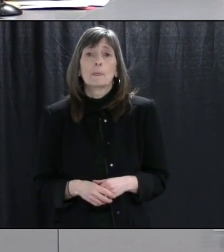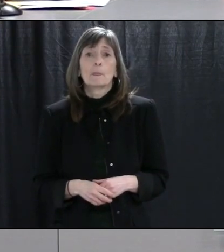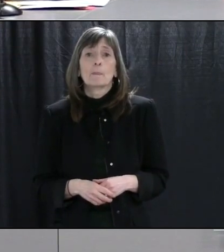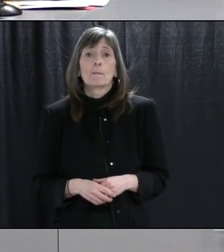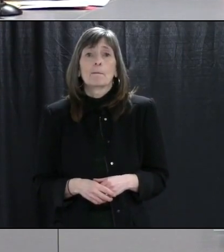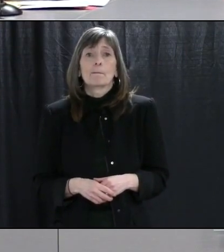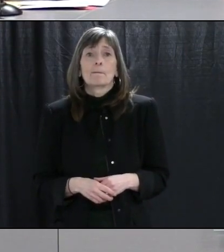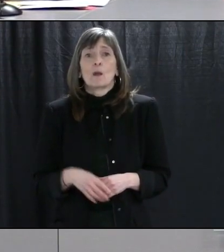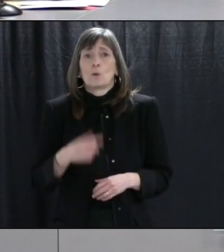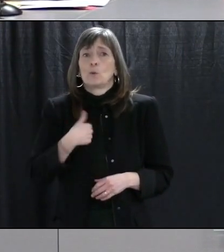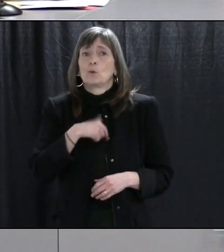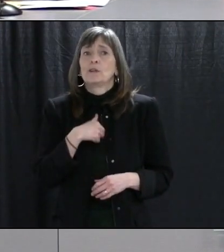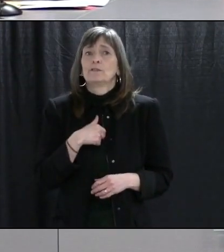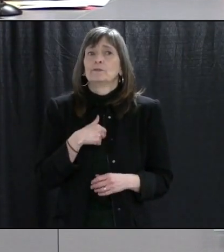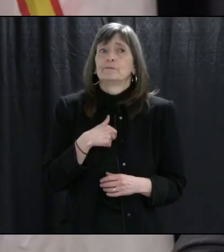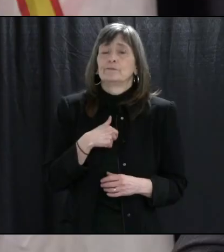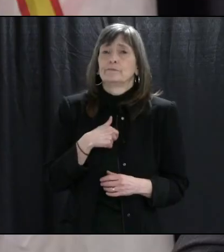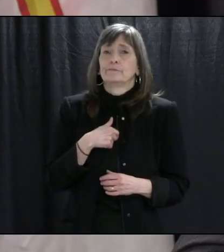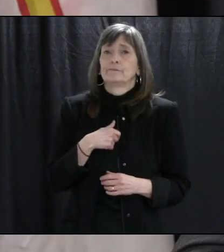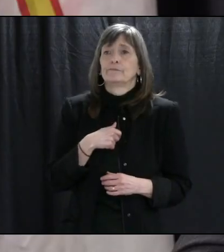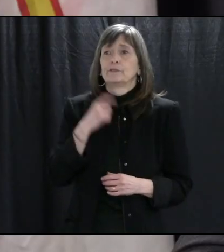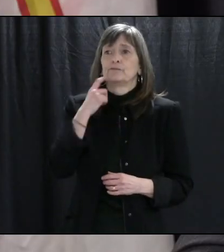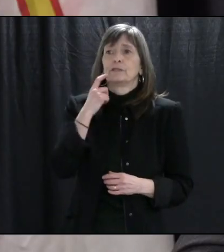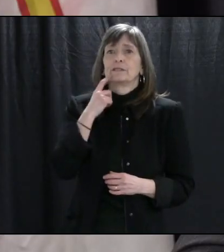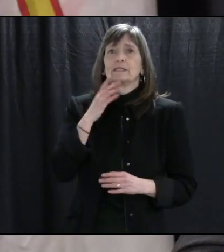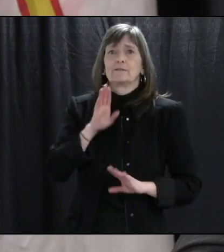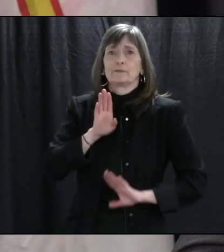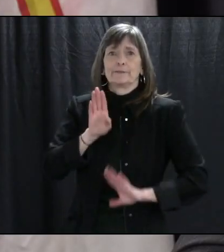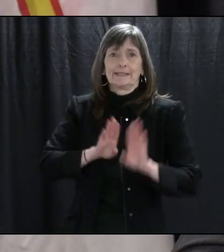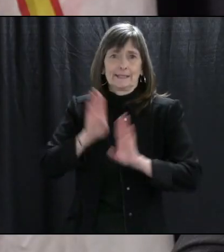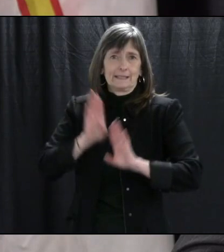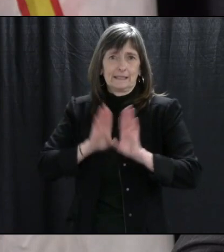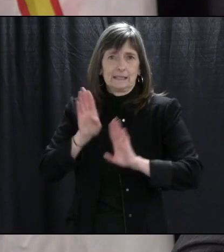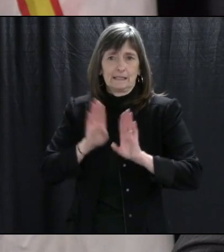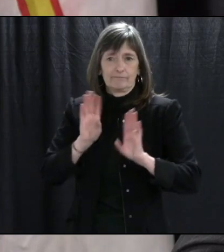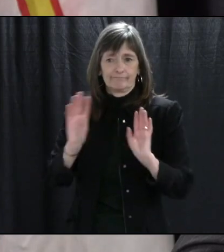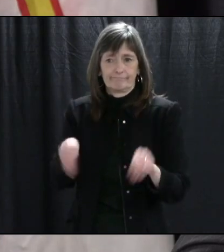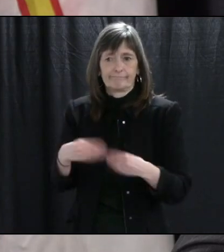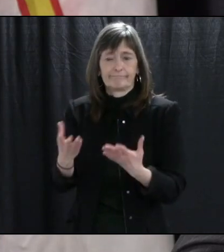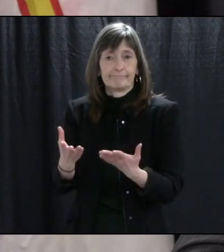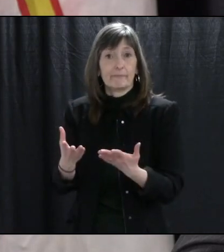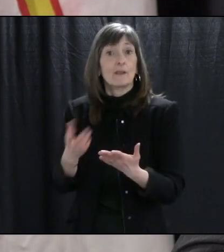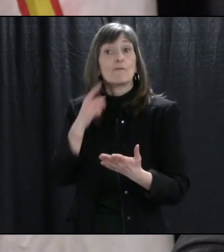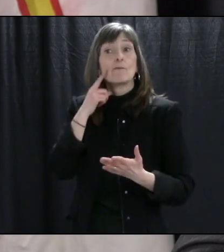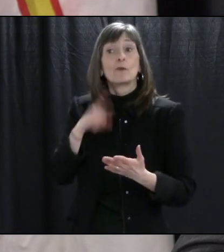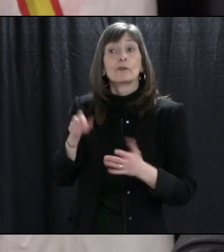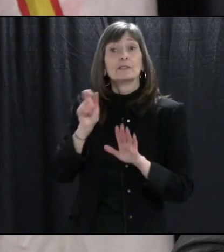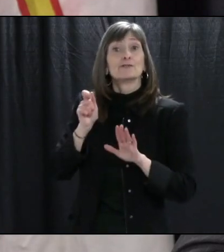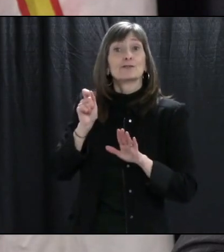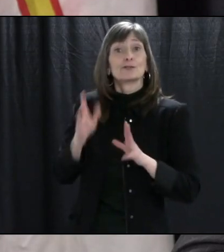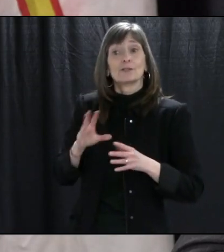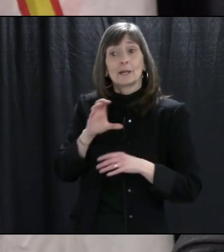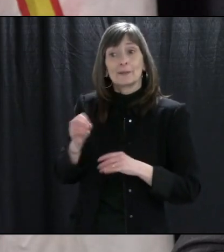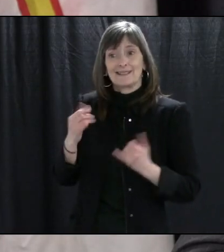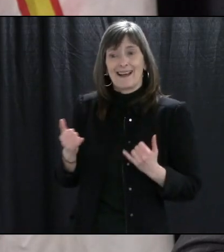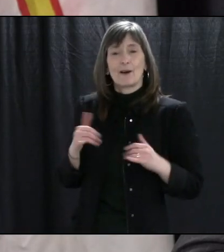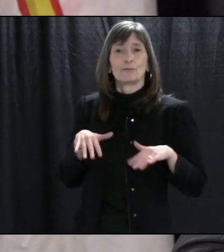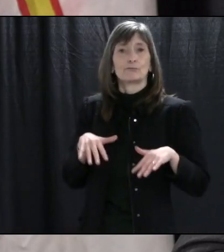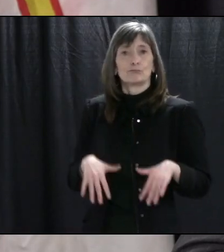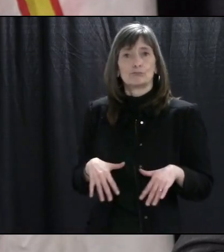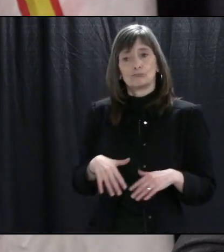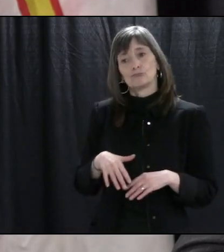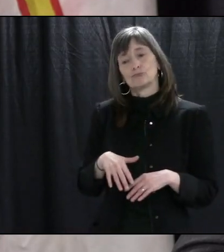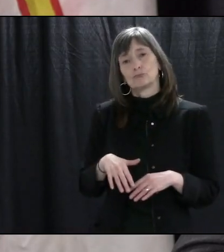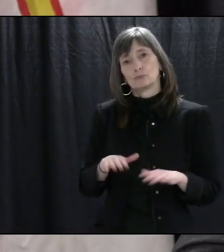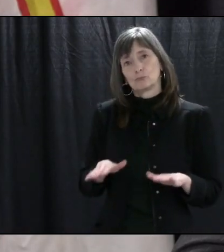out tenders, and this is really to let the construction companies within our province, they are able to use the time that they now have available to